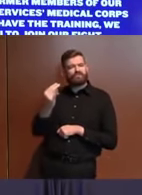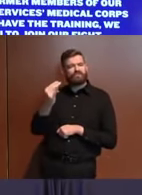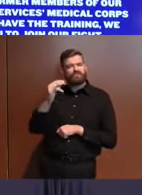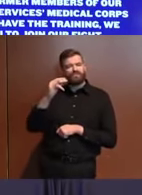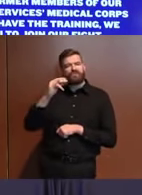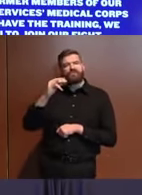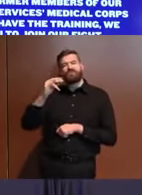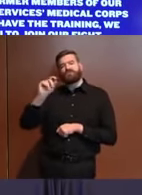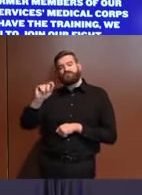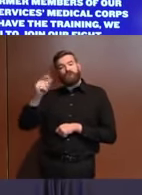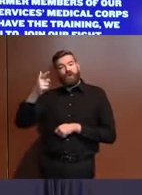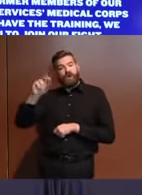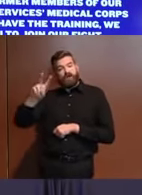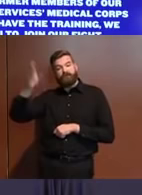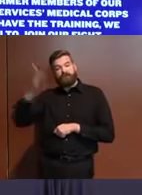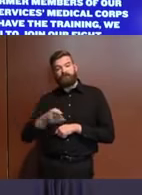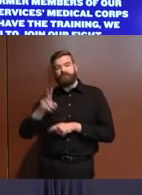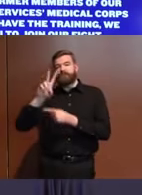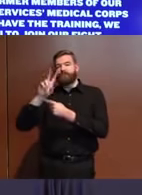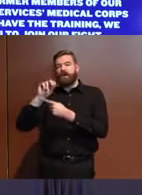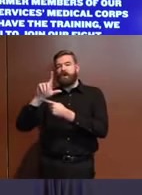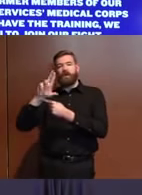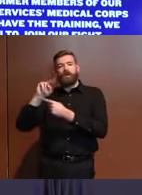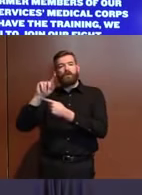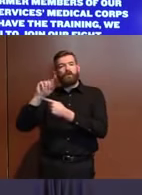covid19.nj.gov/volunteer. And you could see that behind me. Again,